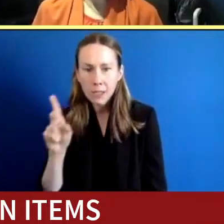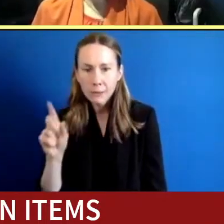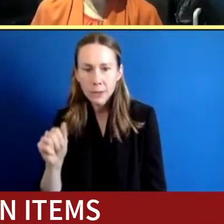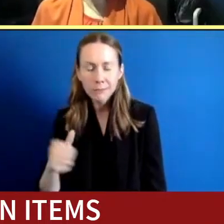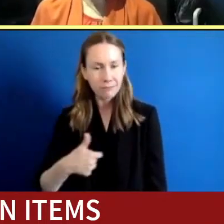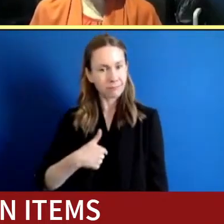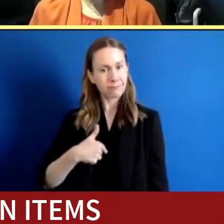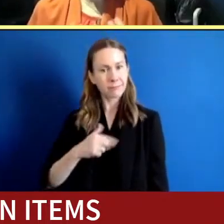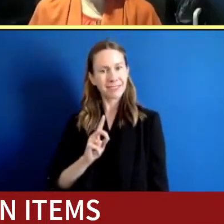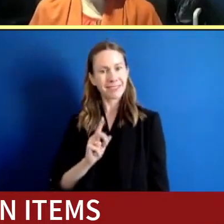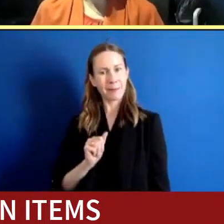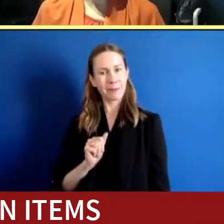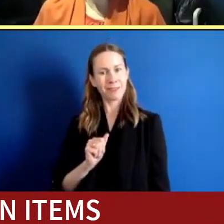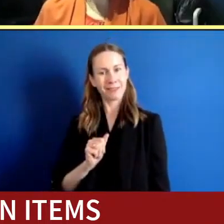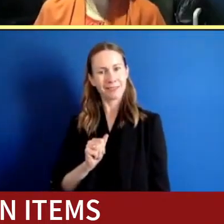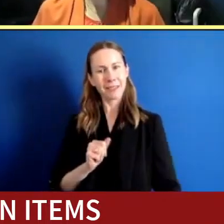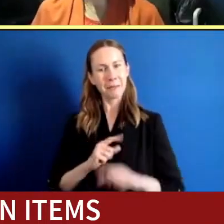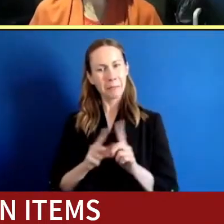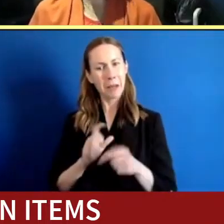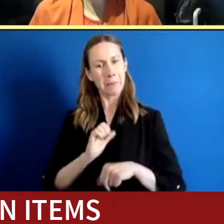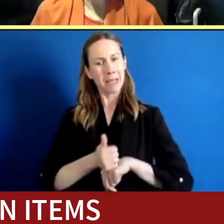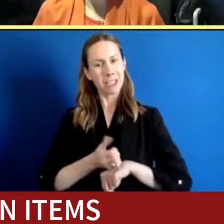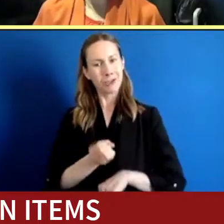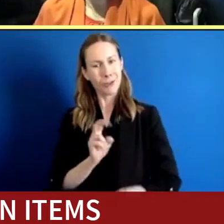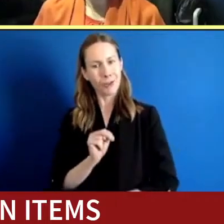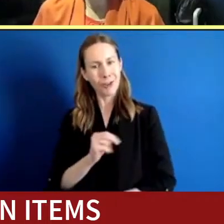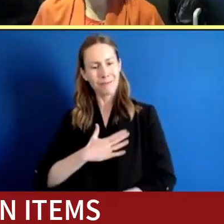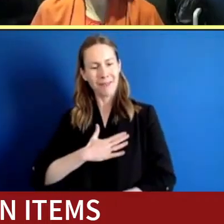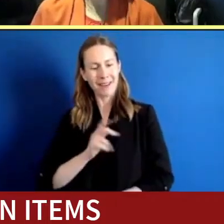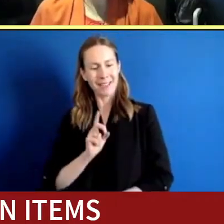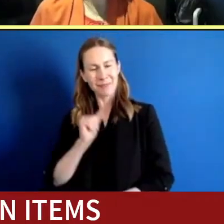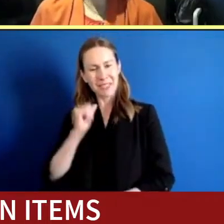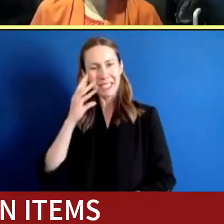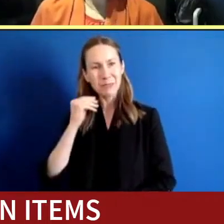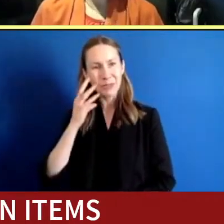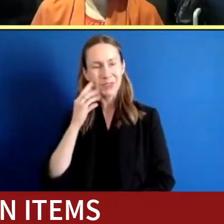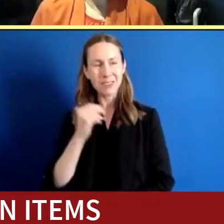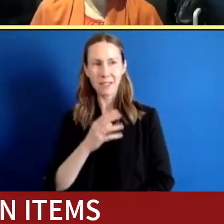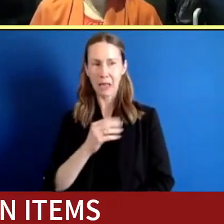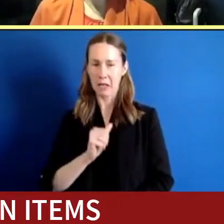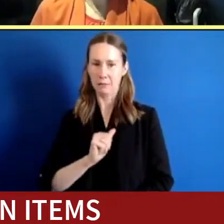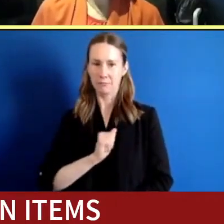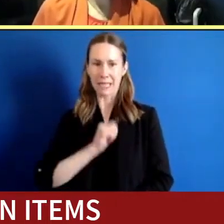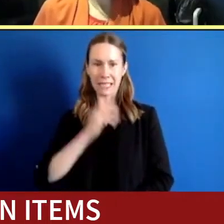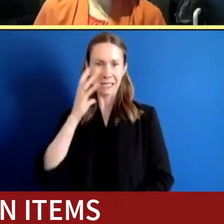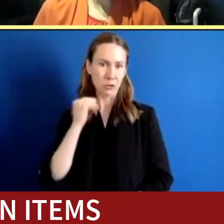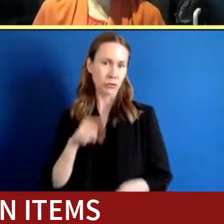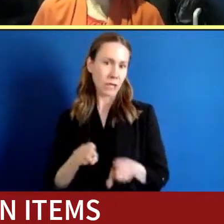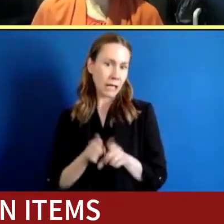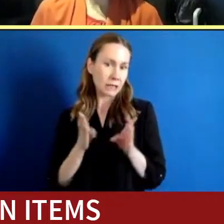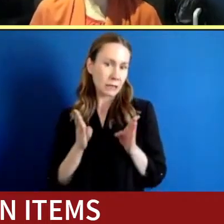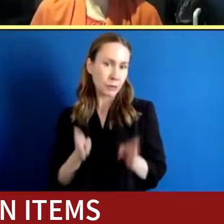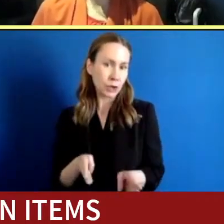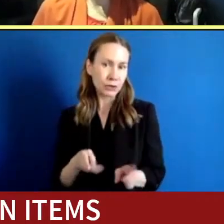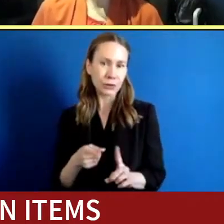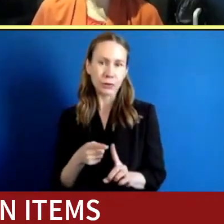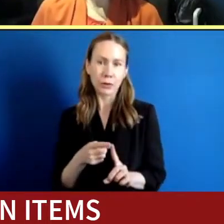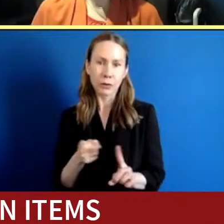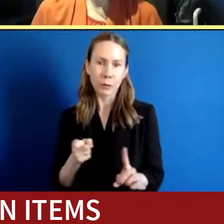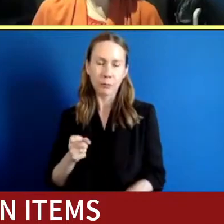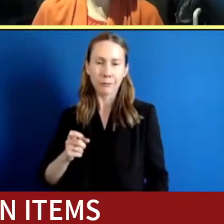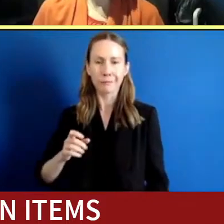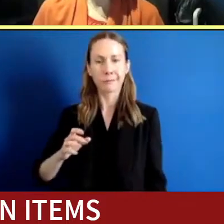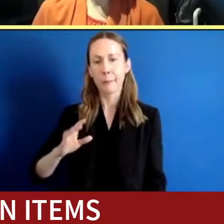and but based on my disability experience and my experience as someone from a first generation